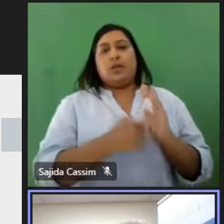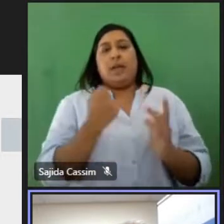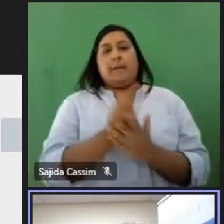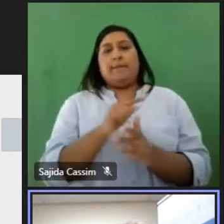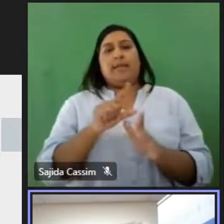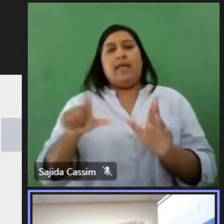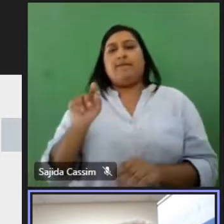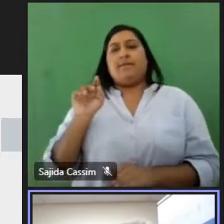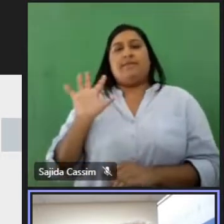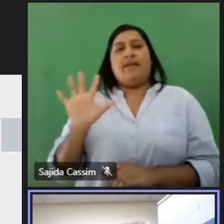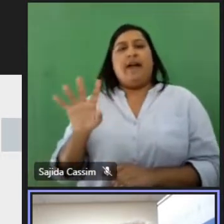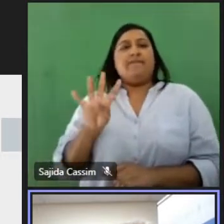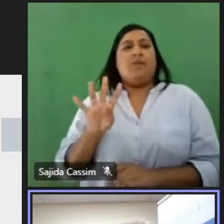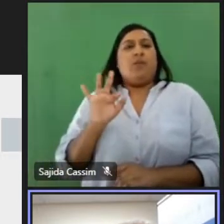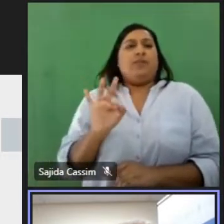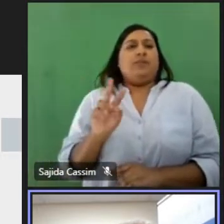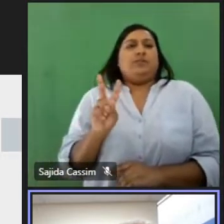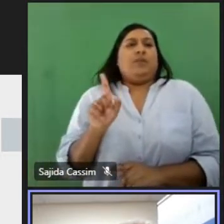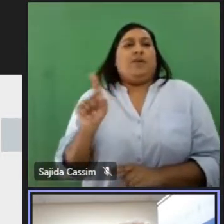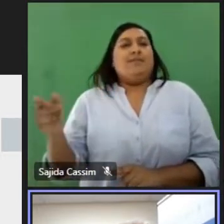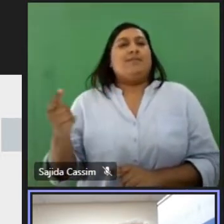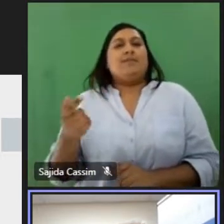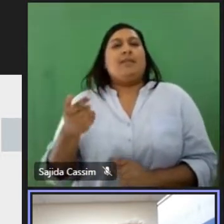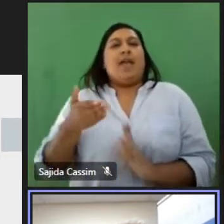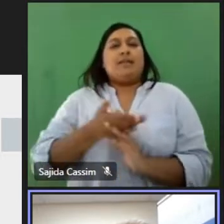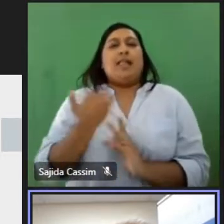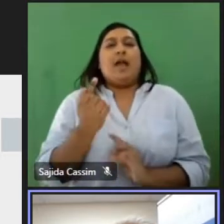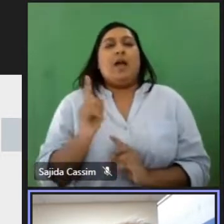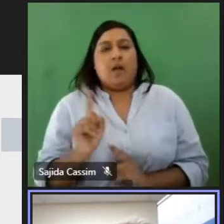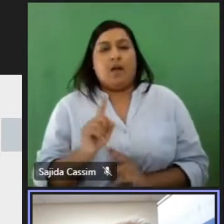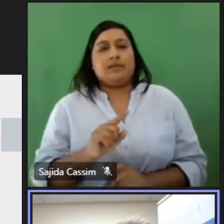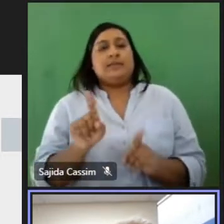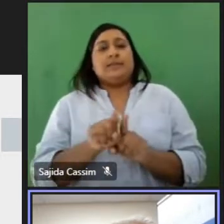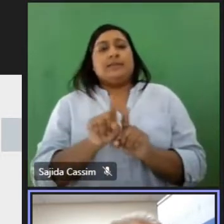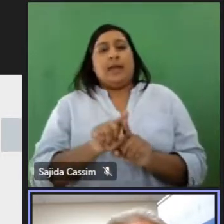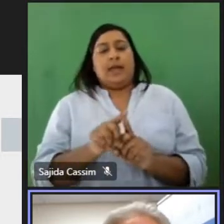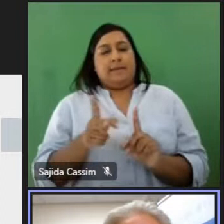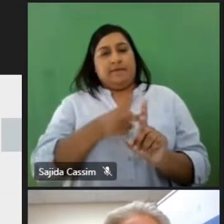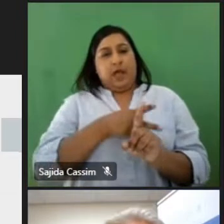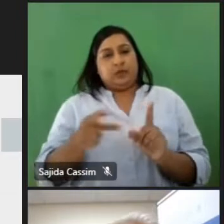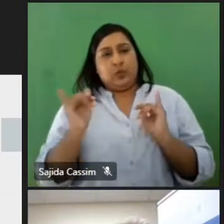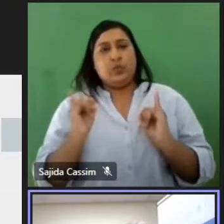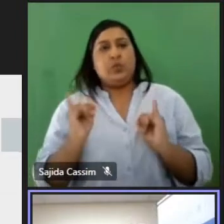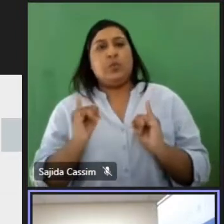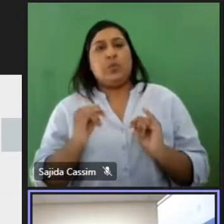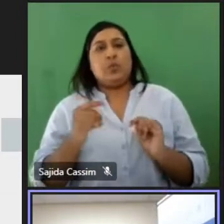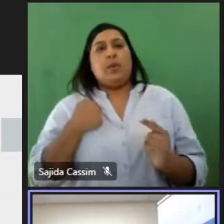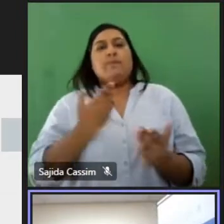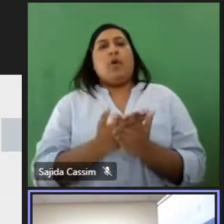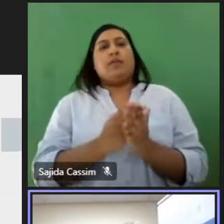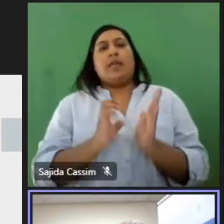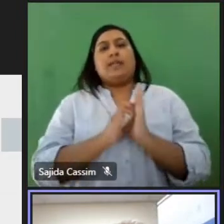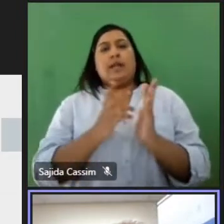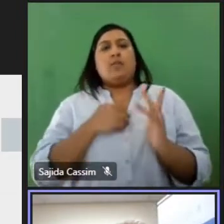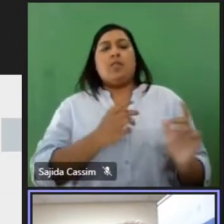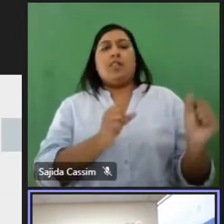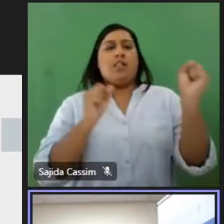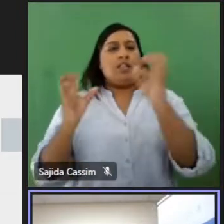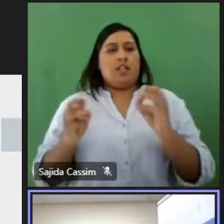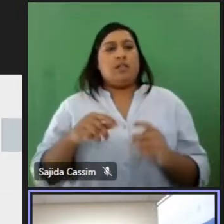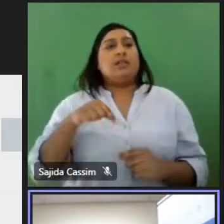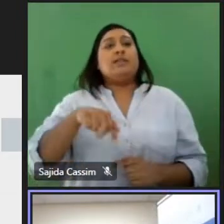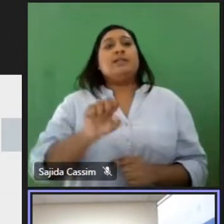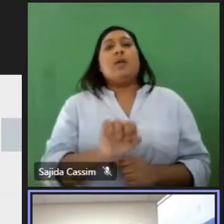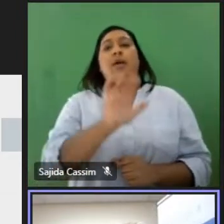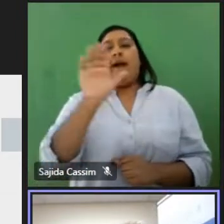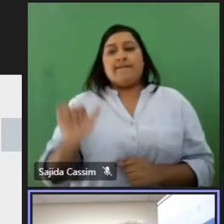violence. And we tried to identify some good practice examples, some of which you will hear today. In South Africa, and Tim alluded already to